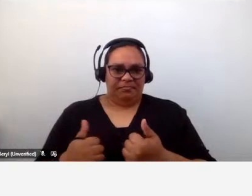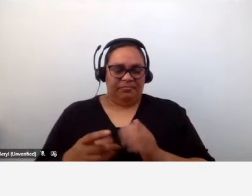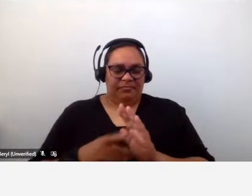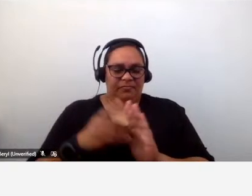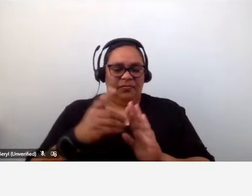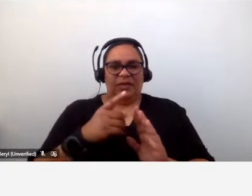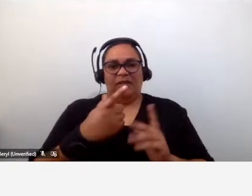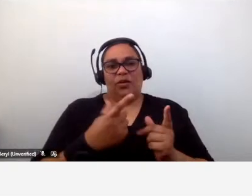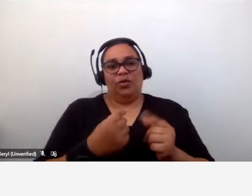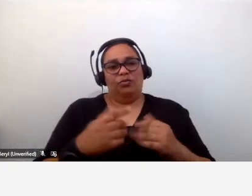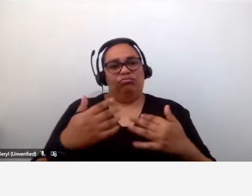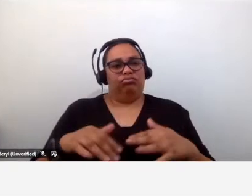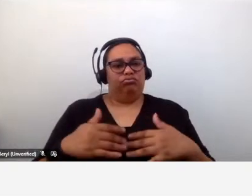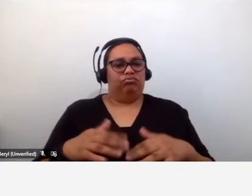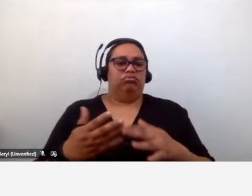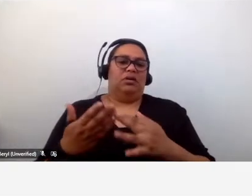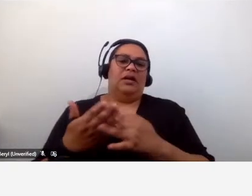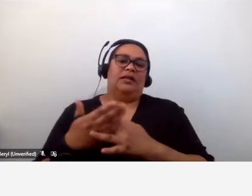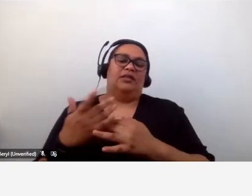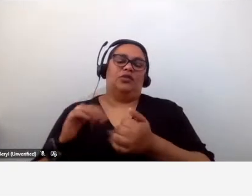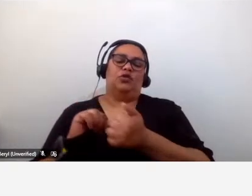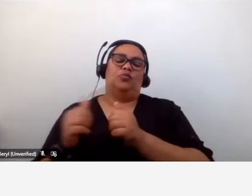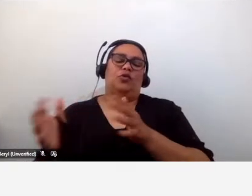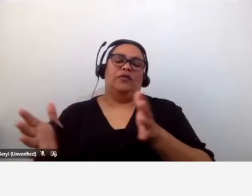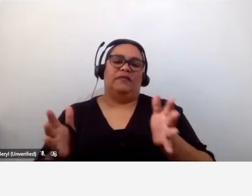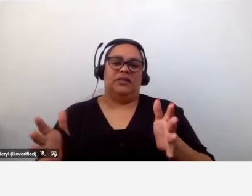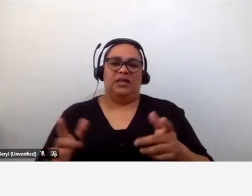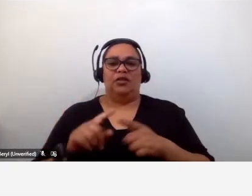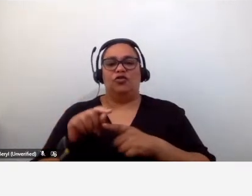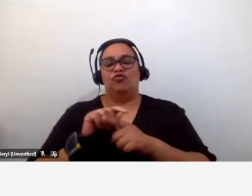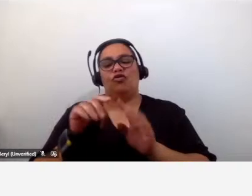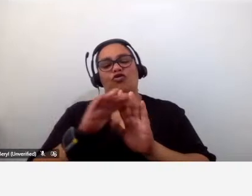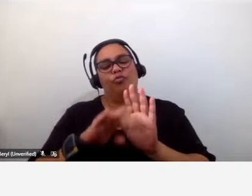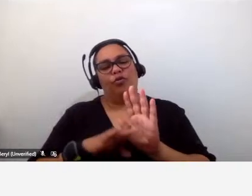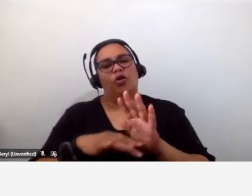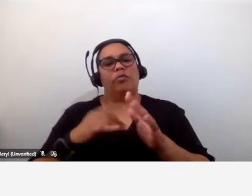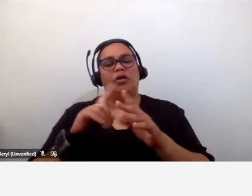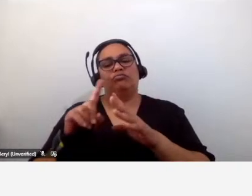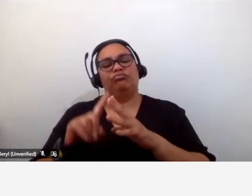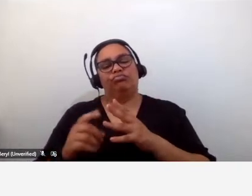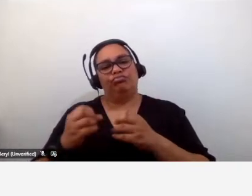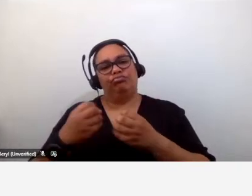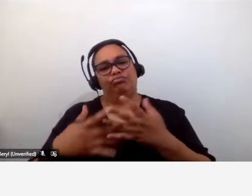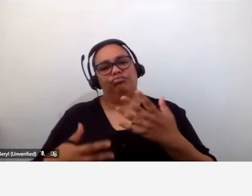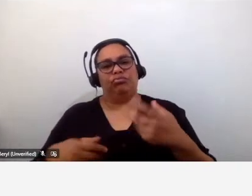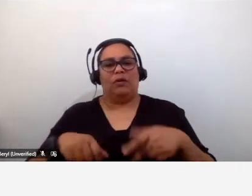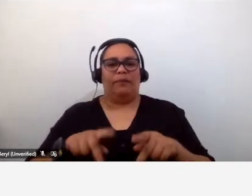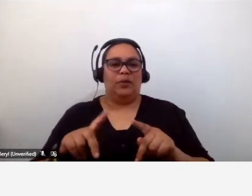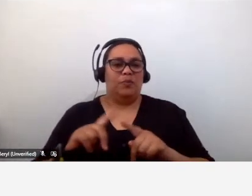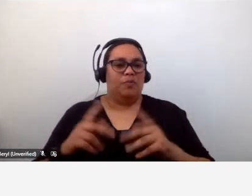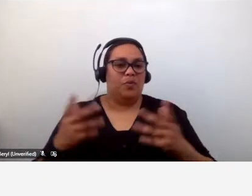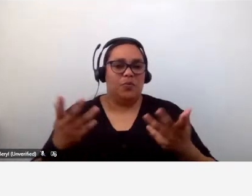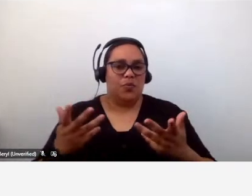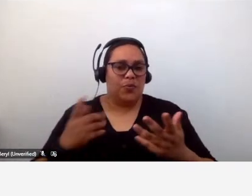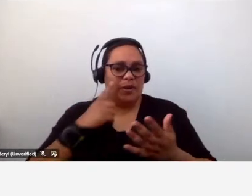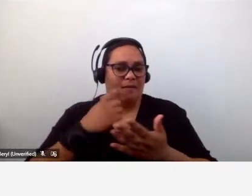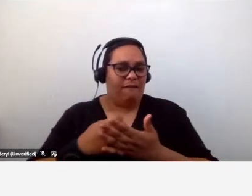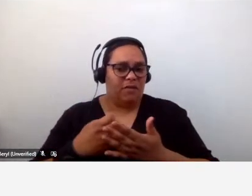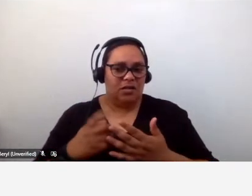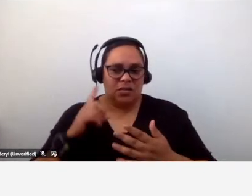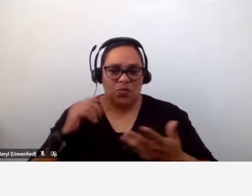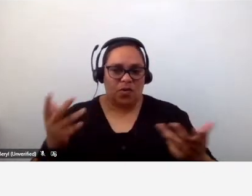been made in enhancing access to sporting facilities, training programs, and economic opportunities. Where's the evidence of